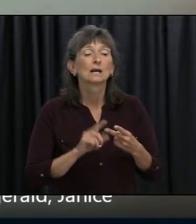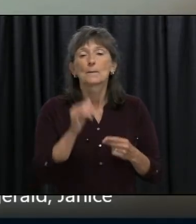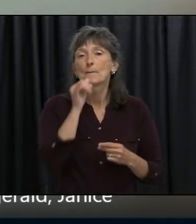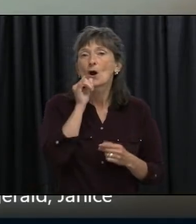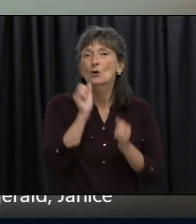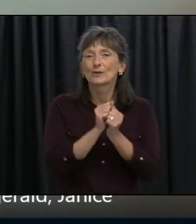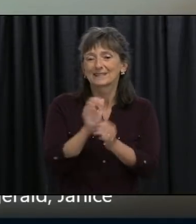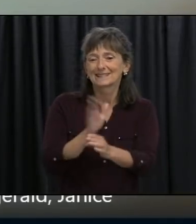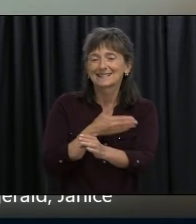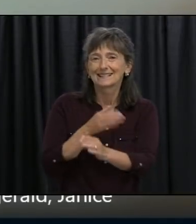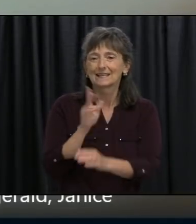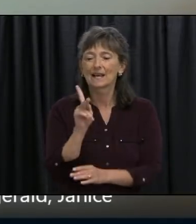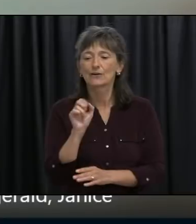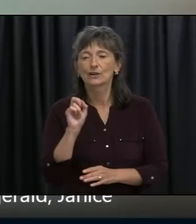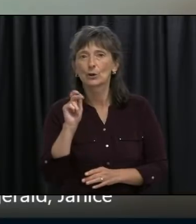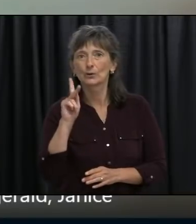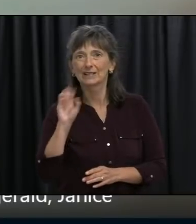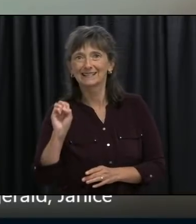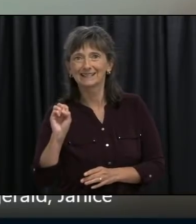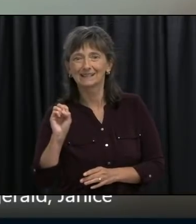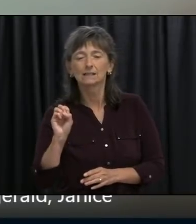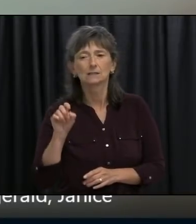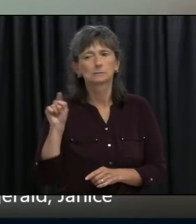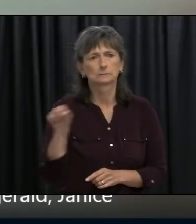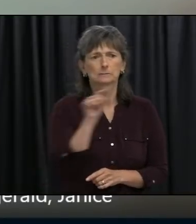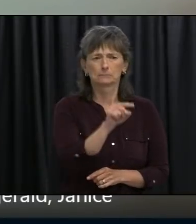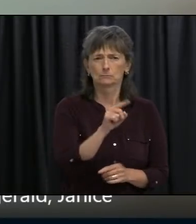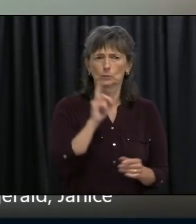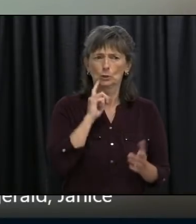bars, in situations where there has been